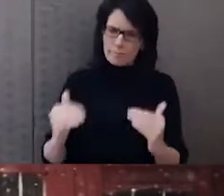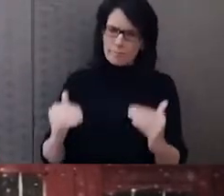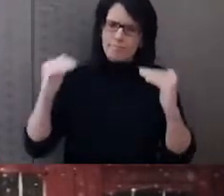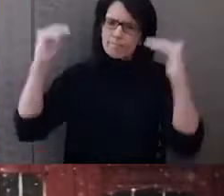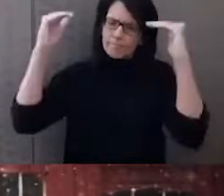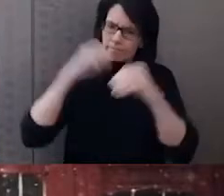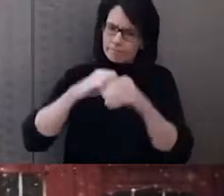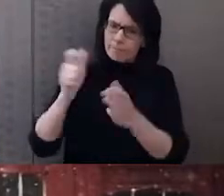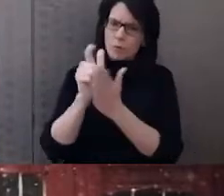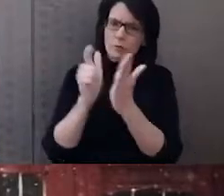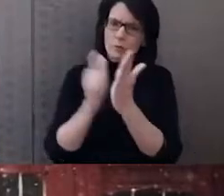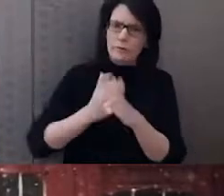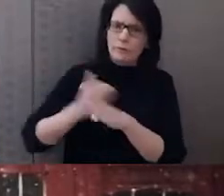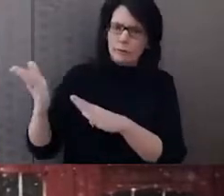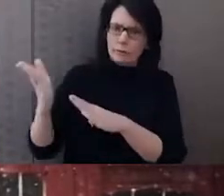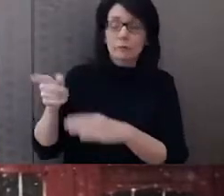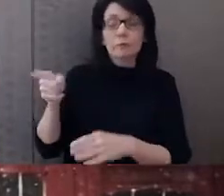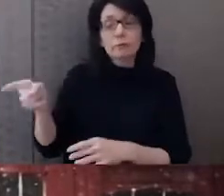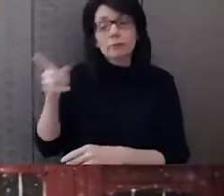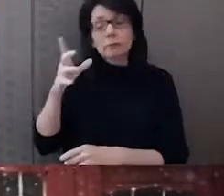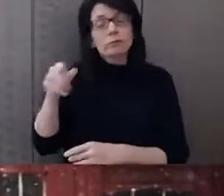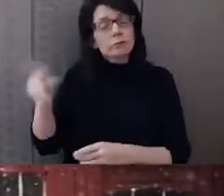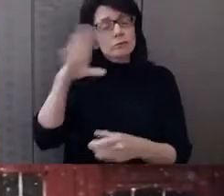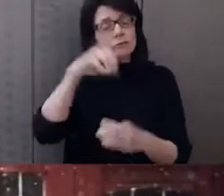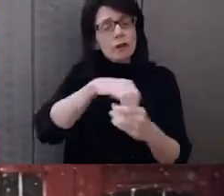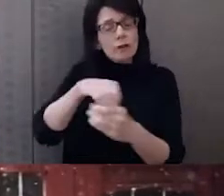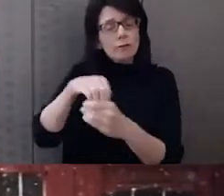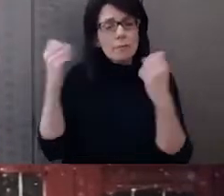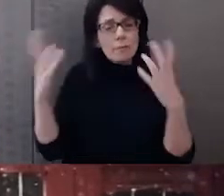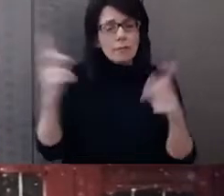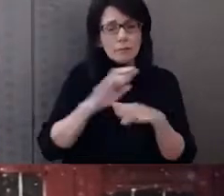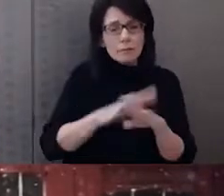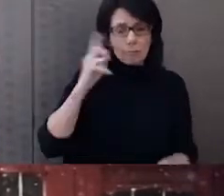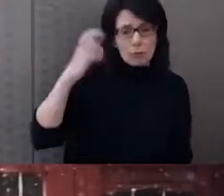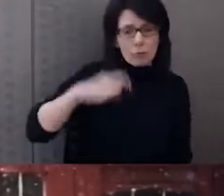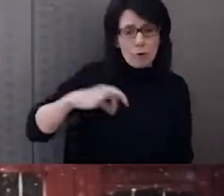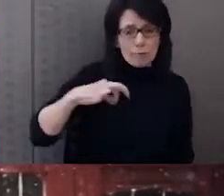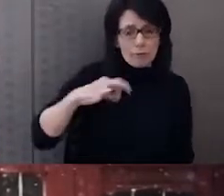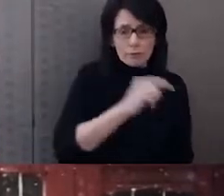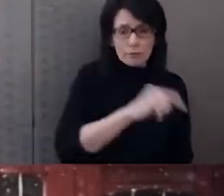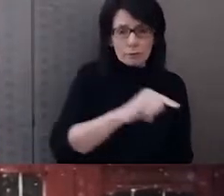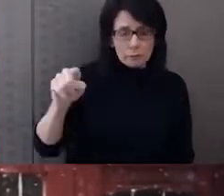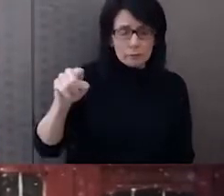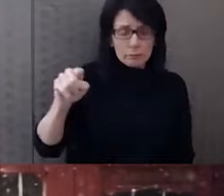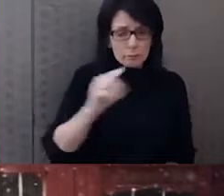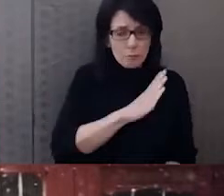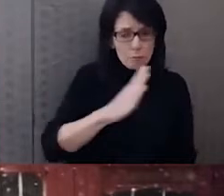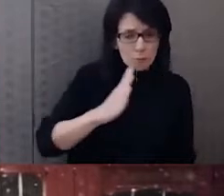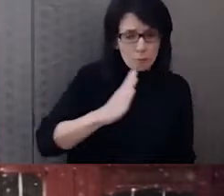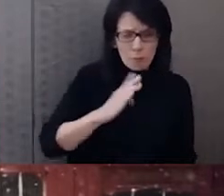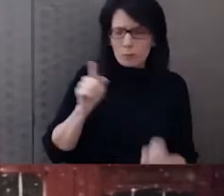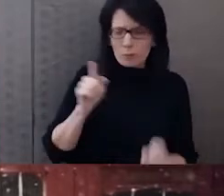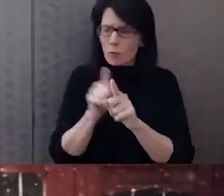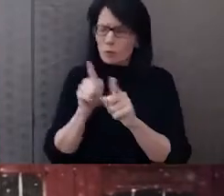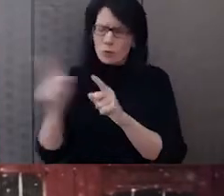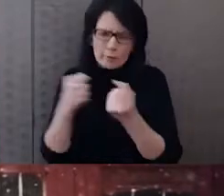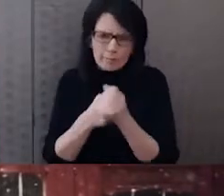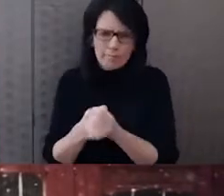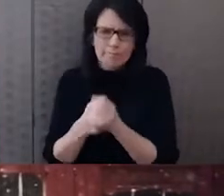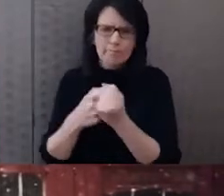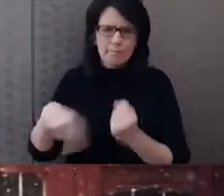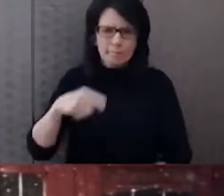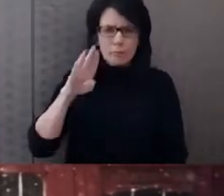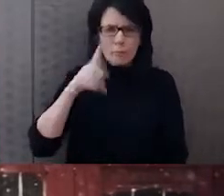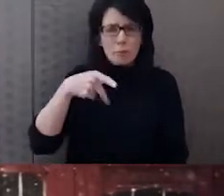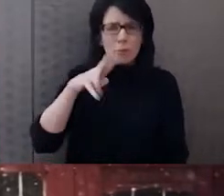numerous non-profit boards, as you will hear later this afternoon, Jamie champions pro bono initiatives including her